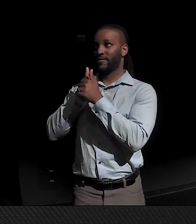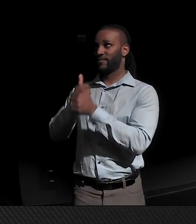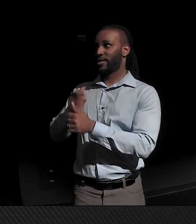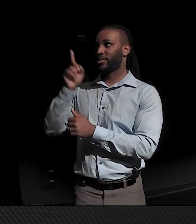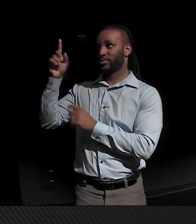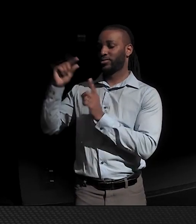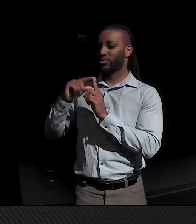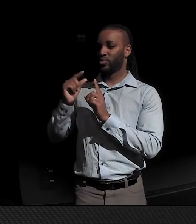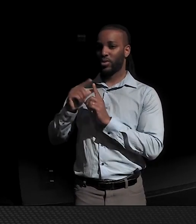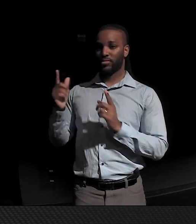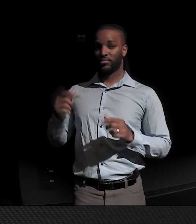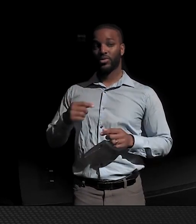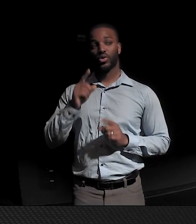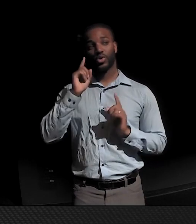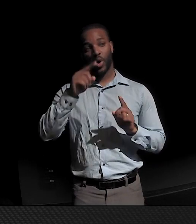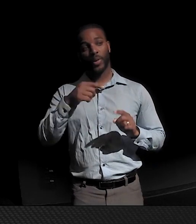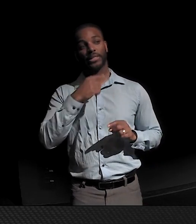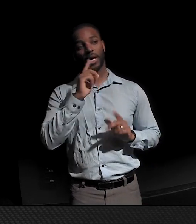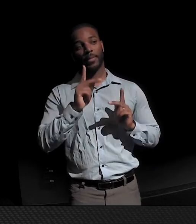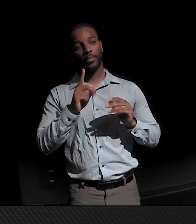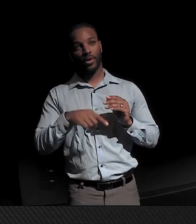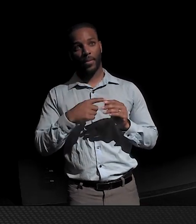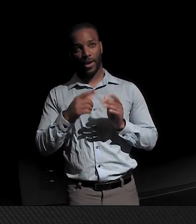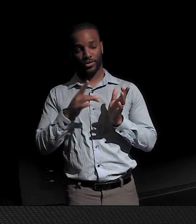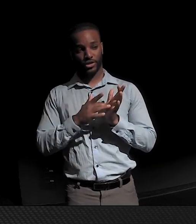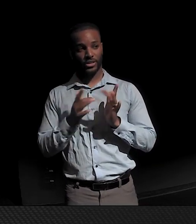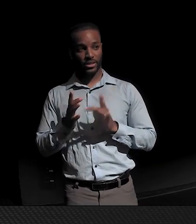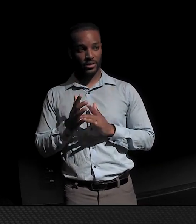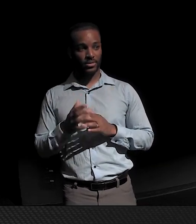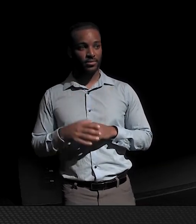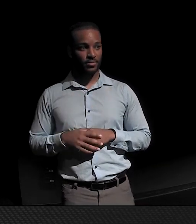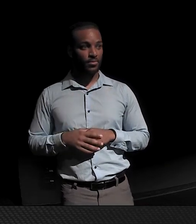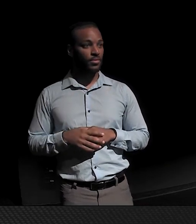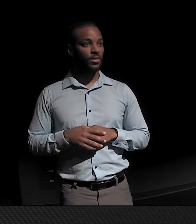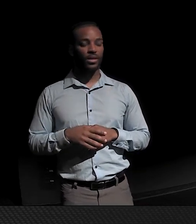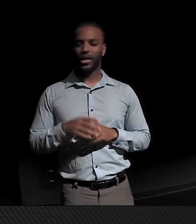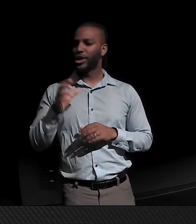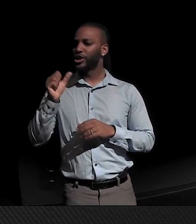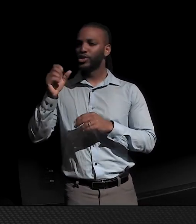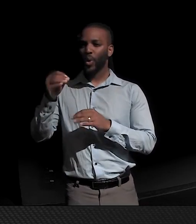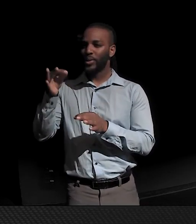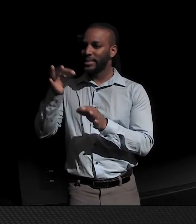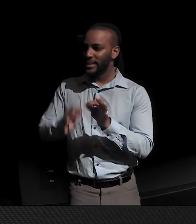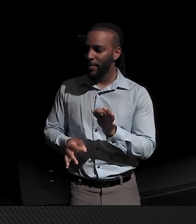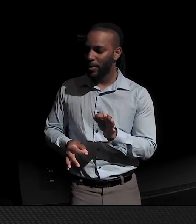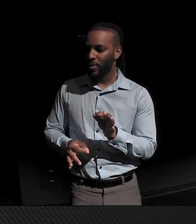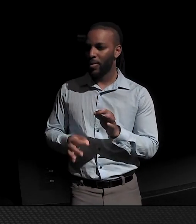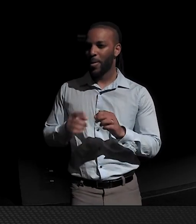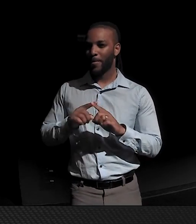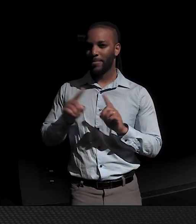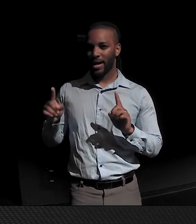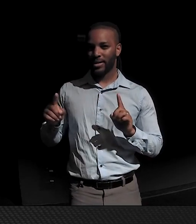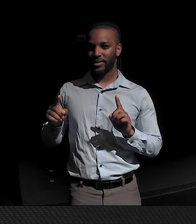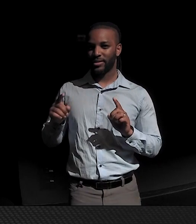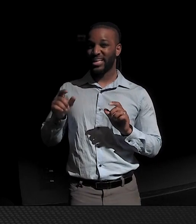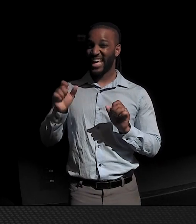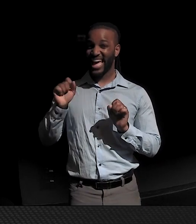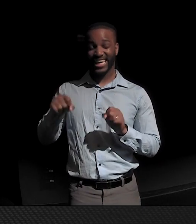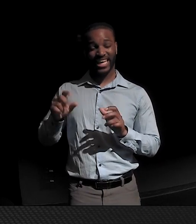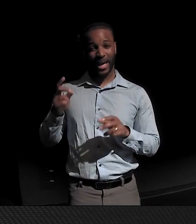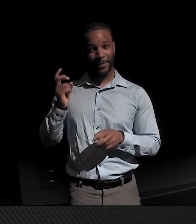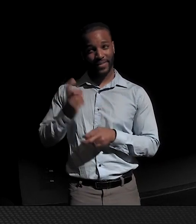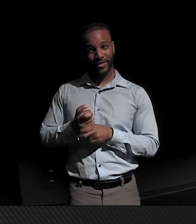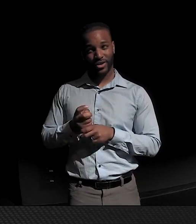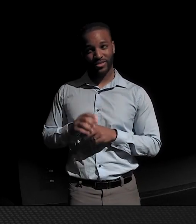Go and tell that Jesus is Lord. We make disciples. It's so simple, but can be so hard.